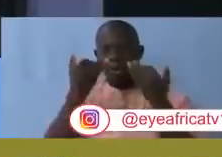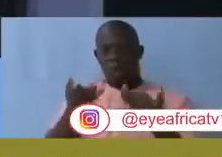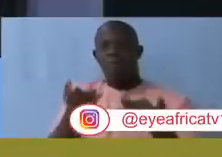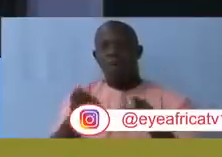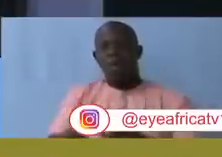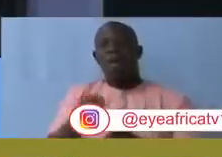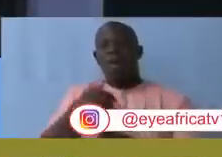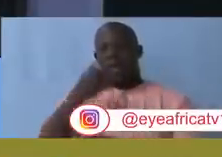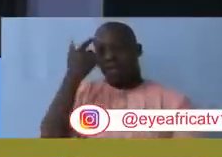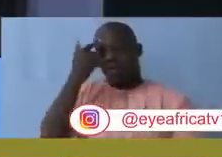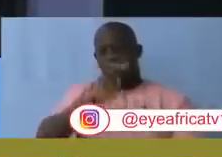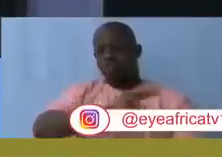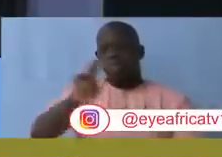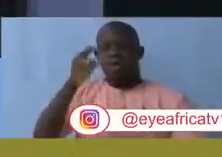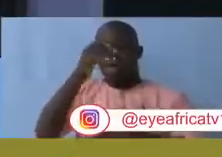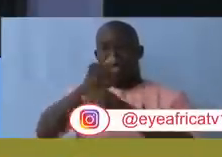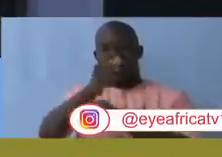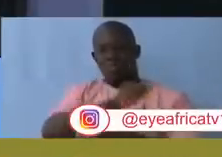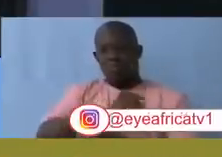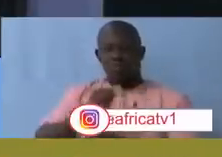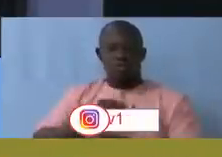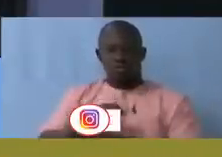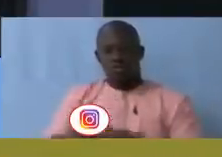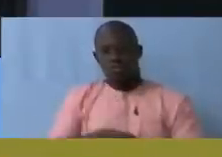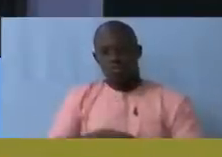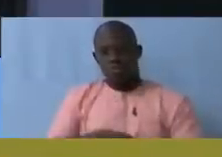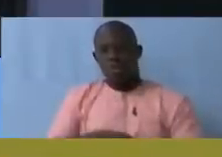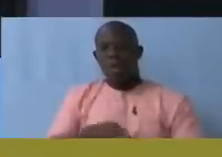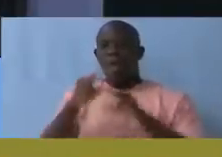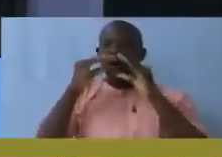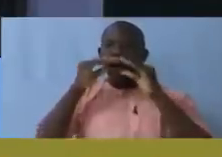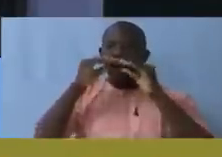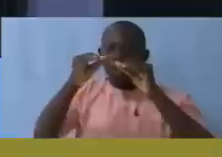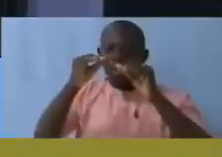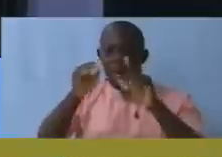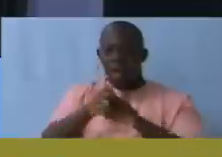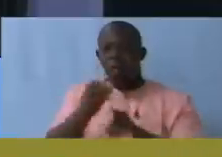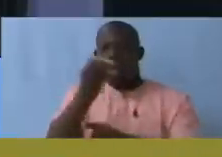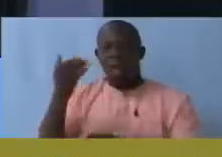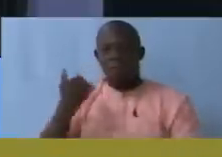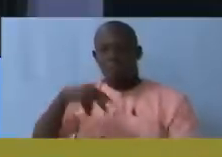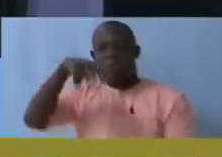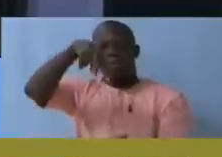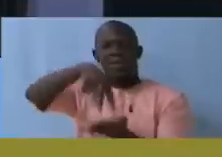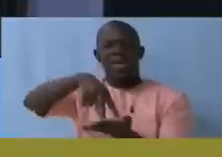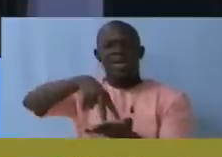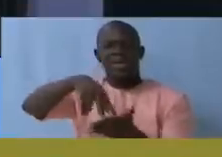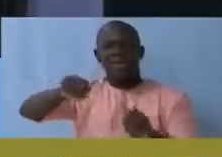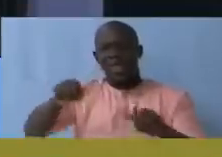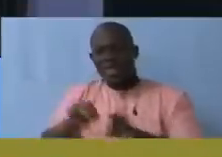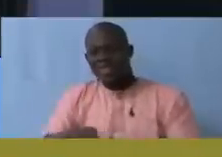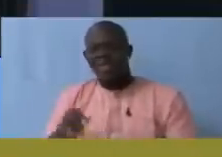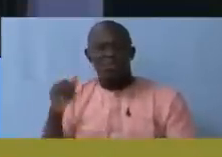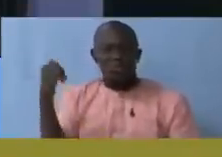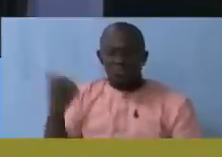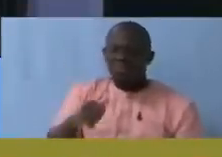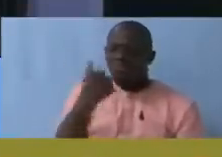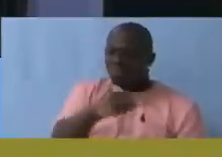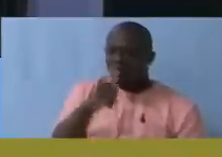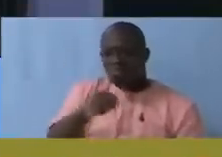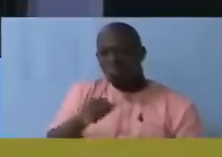I think doesn't help, especially in the media, where people stand harassing each other and doing other